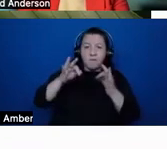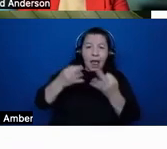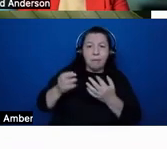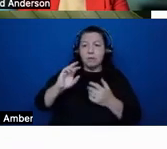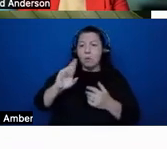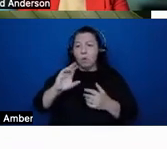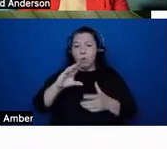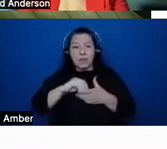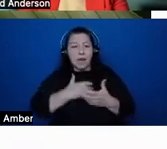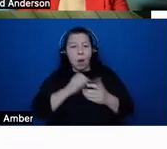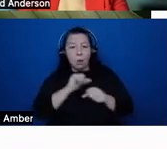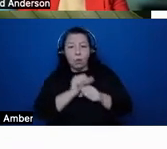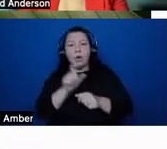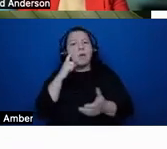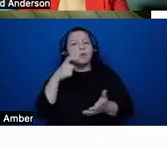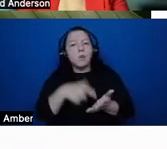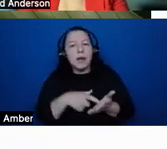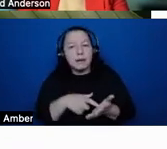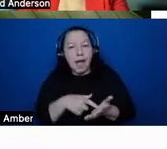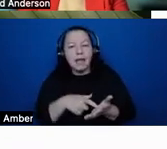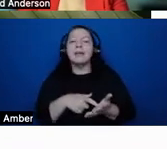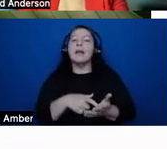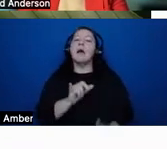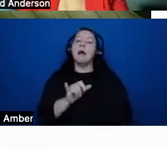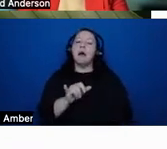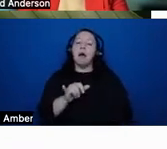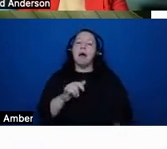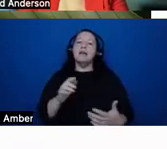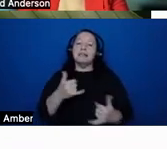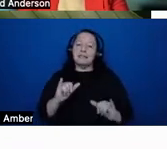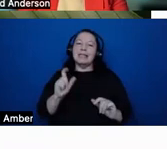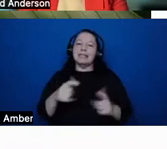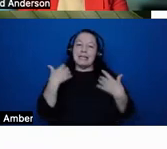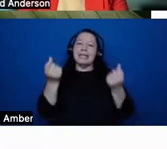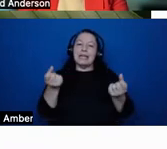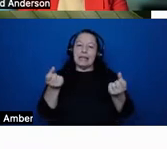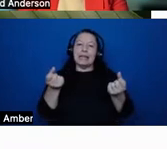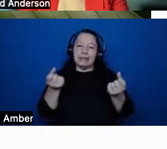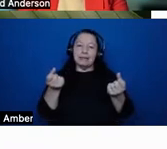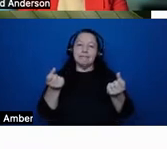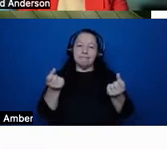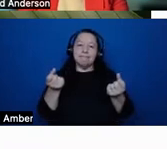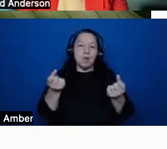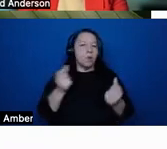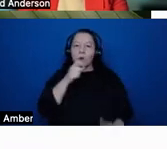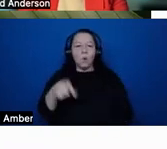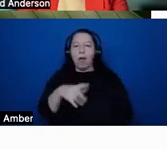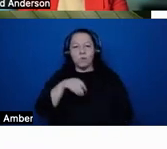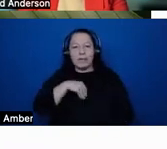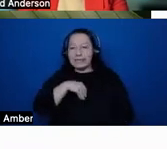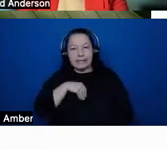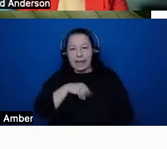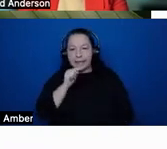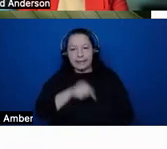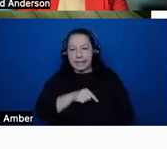recognize that there is healing that needs to be done, and that we don't have to accept that this has been passed down, that